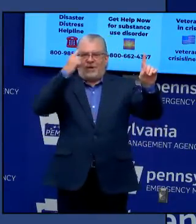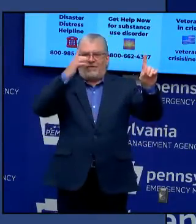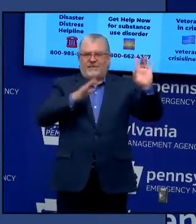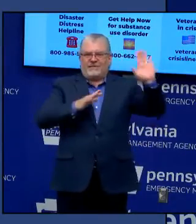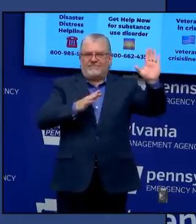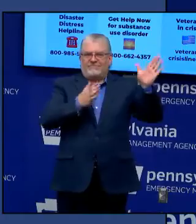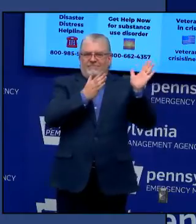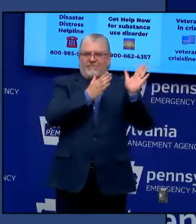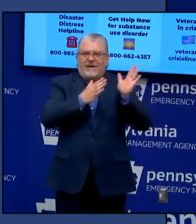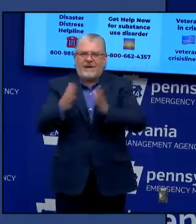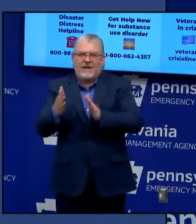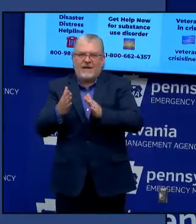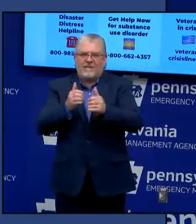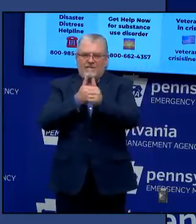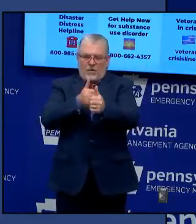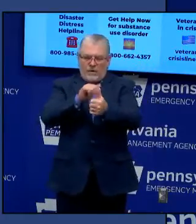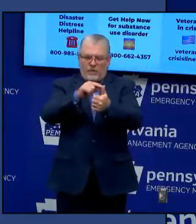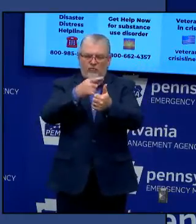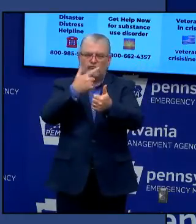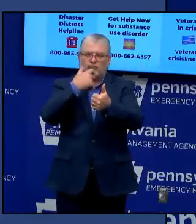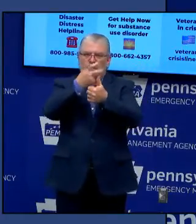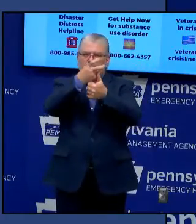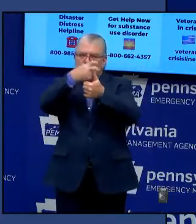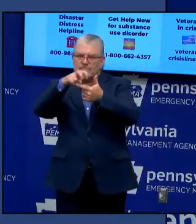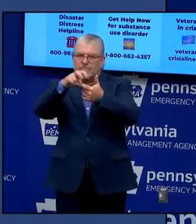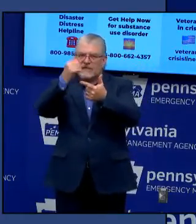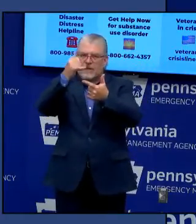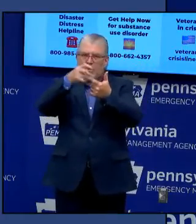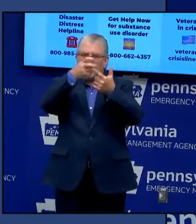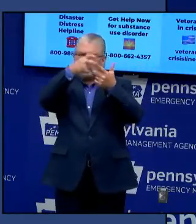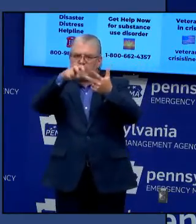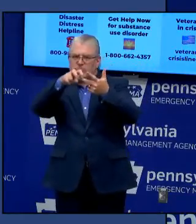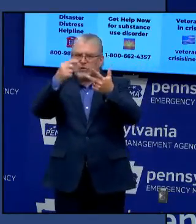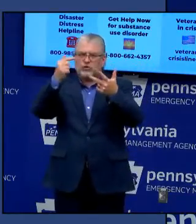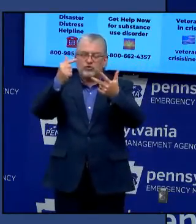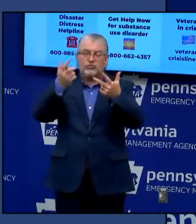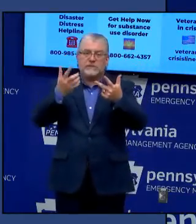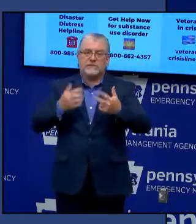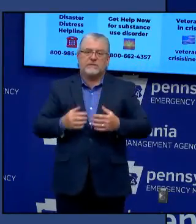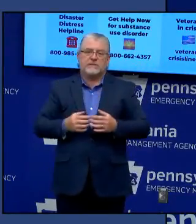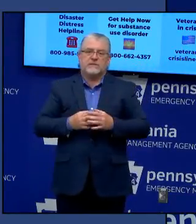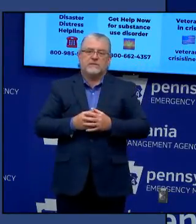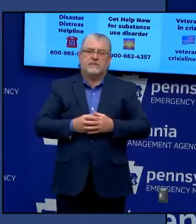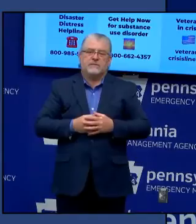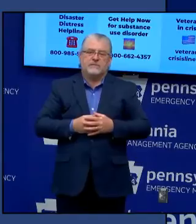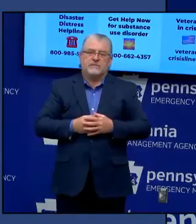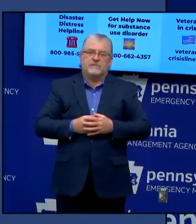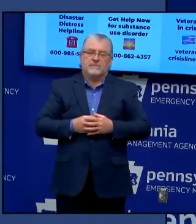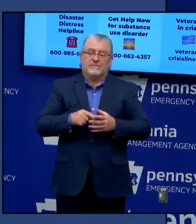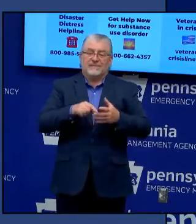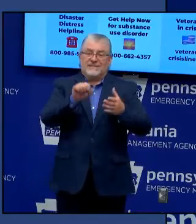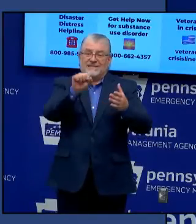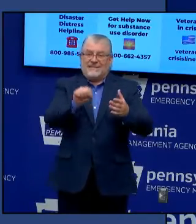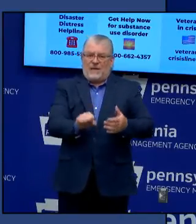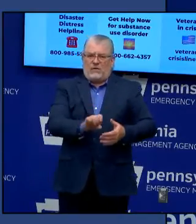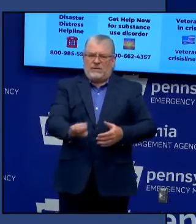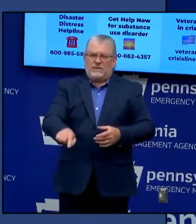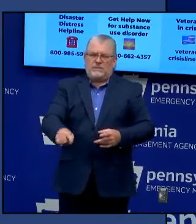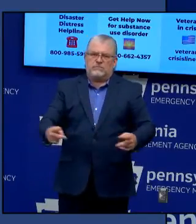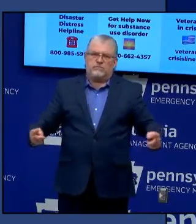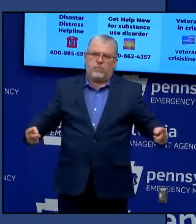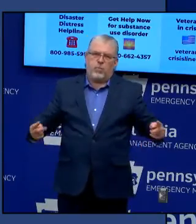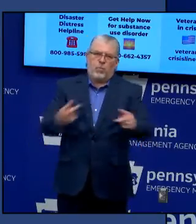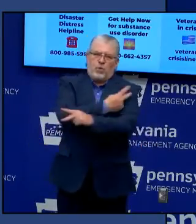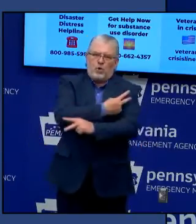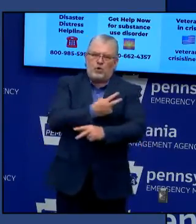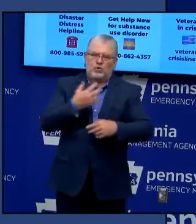and eventually from yellow to green. In the most hard-hit areas, such as the southeast, then there is still